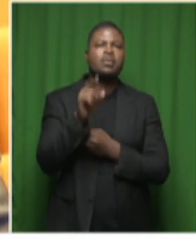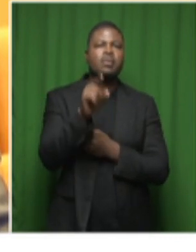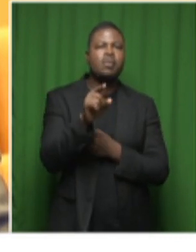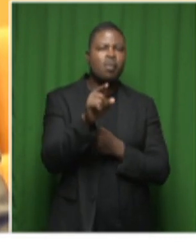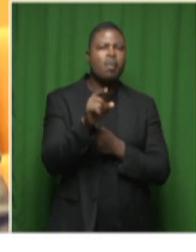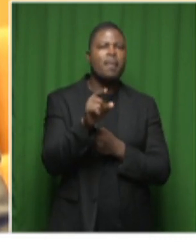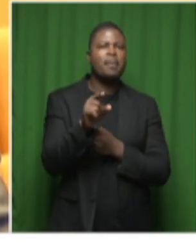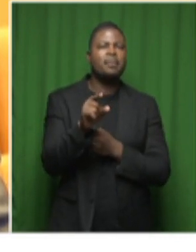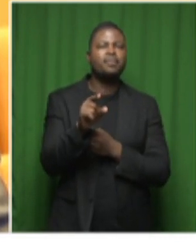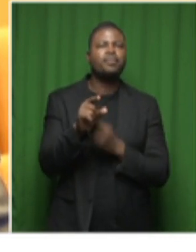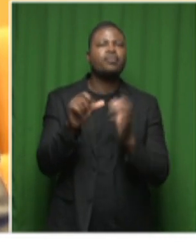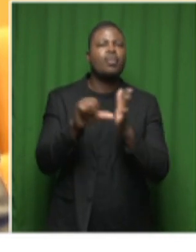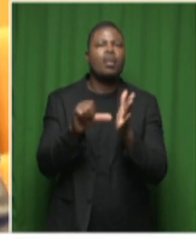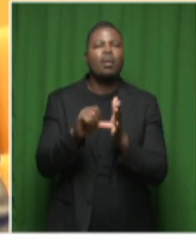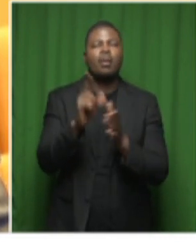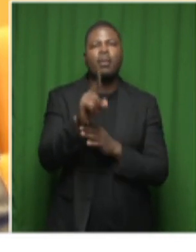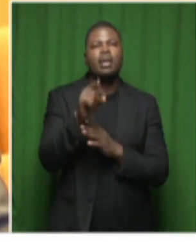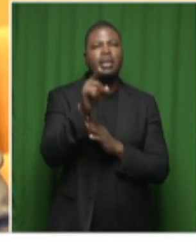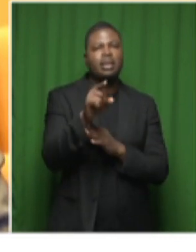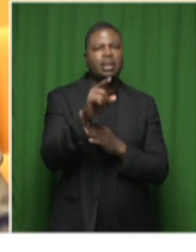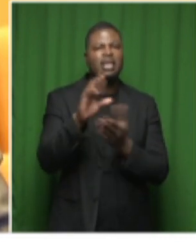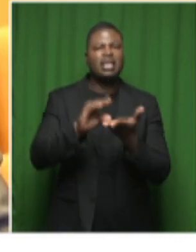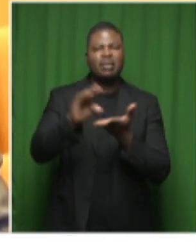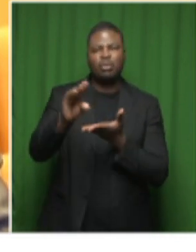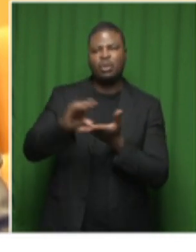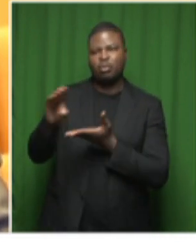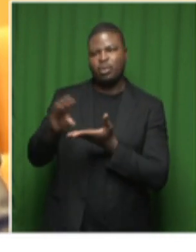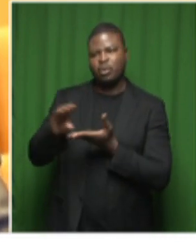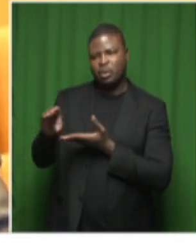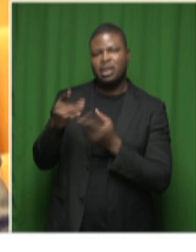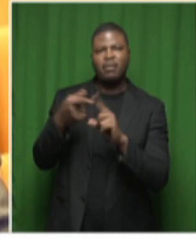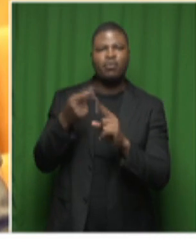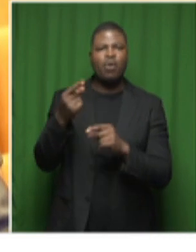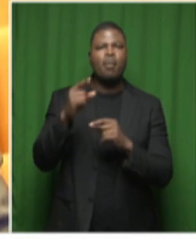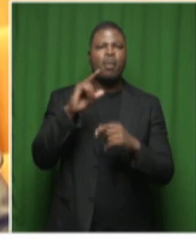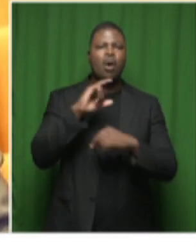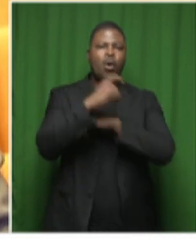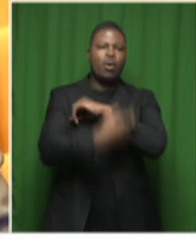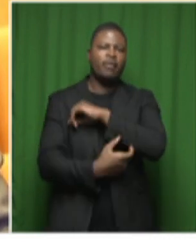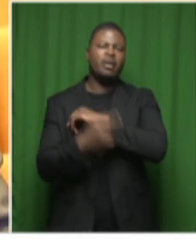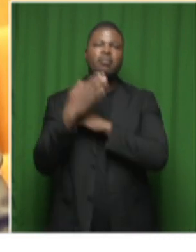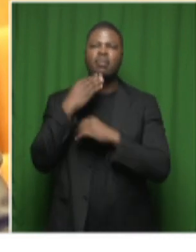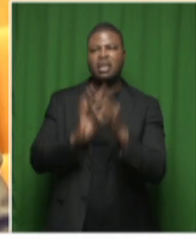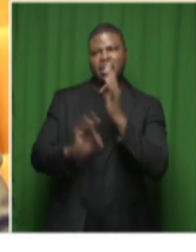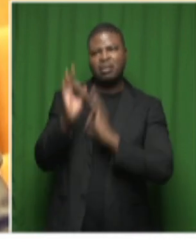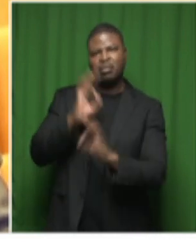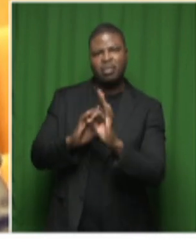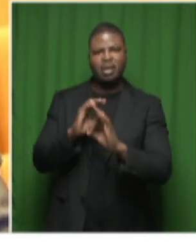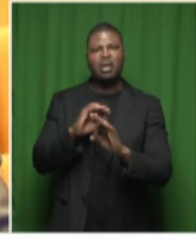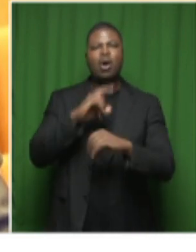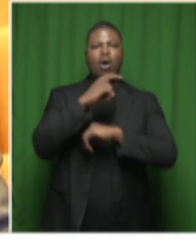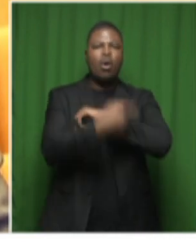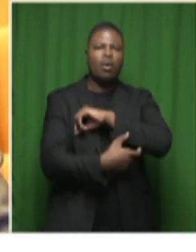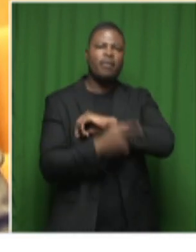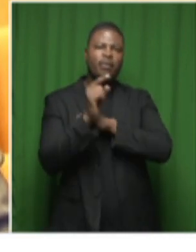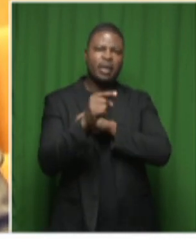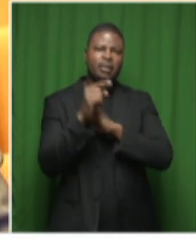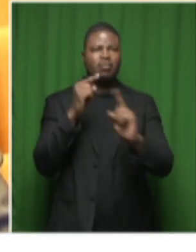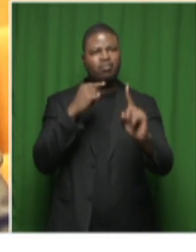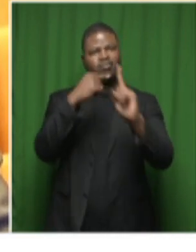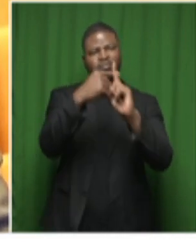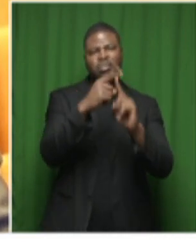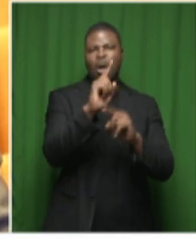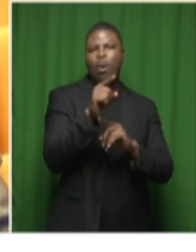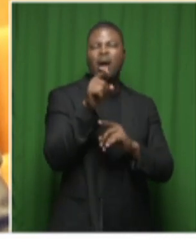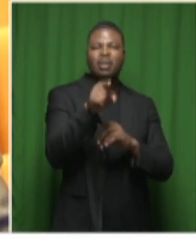key sponsors for the conference. Tell us a little bit about this. What is the conference's stance on what has transpired,